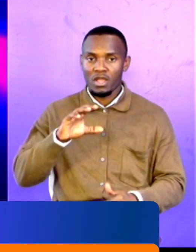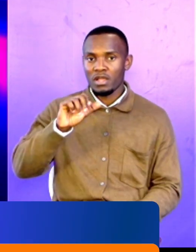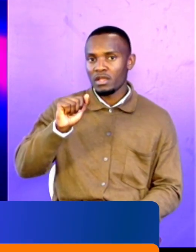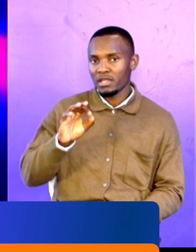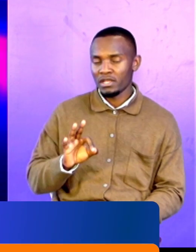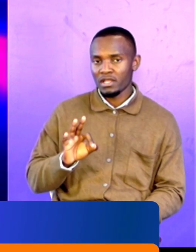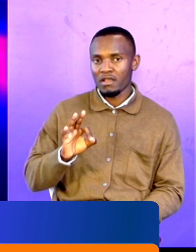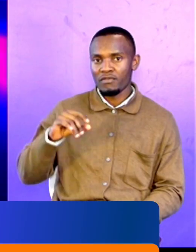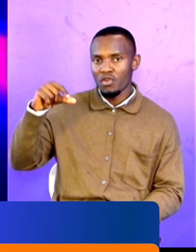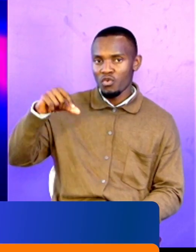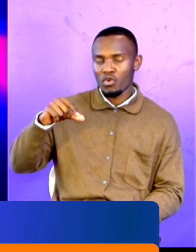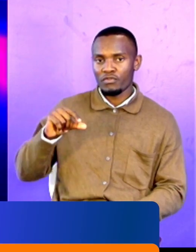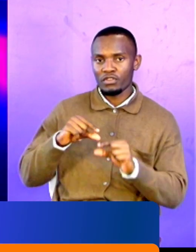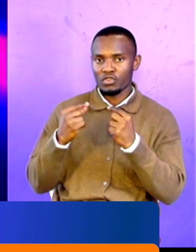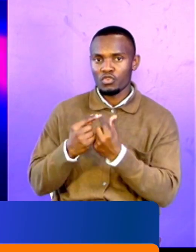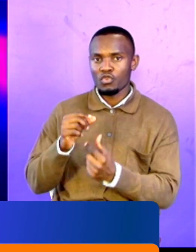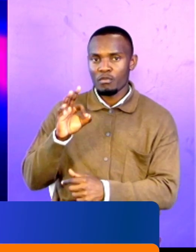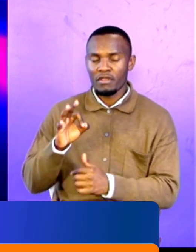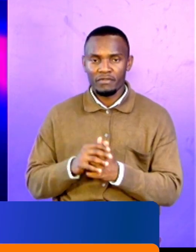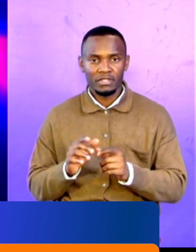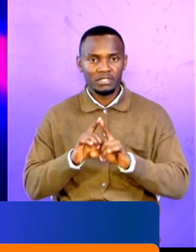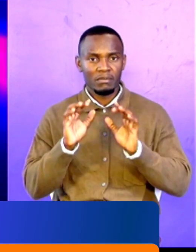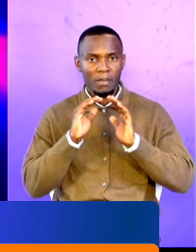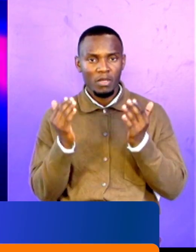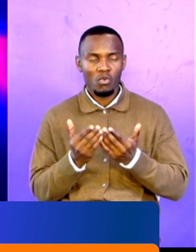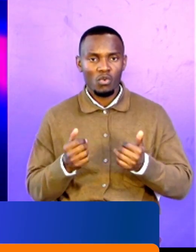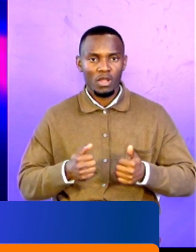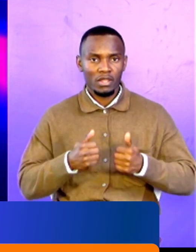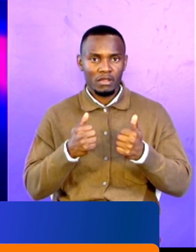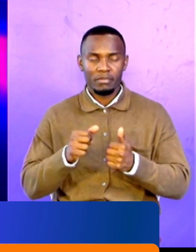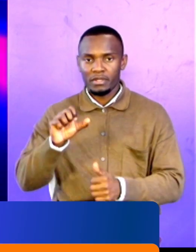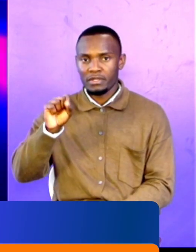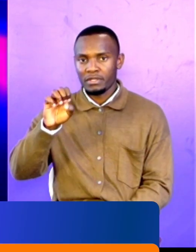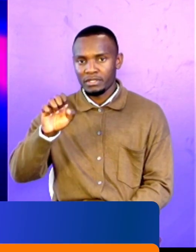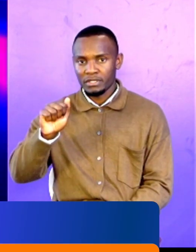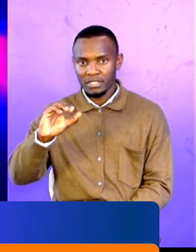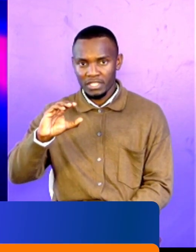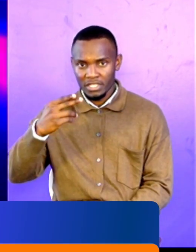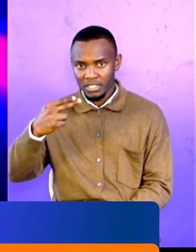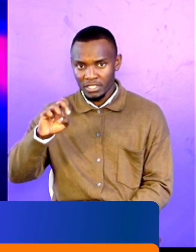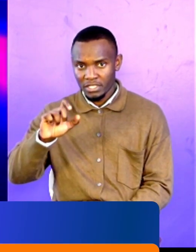qualification Group F. That is in the World Cup qualifications, as Seychelles is going to be playing against Gabon.